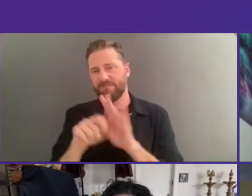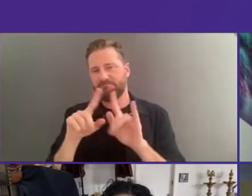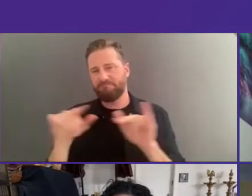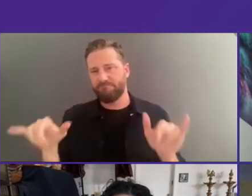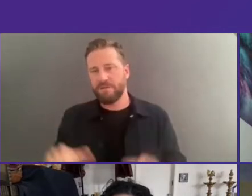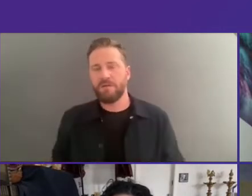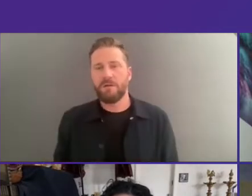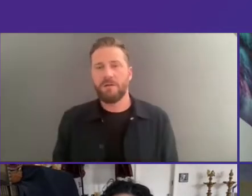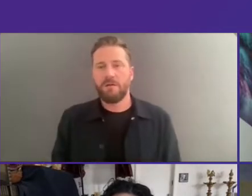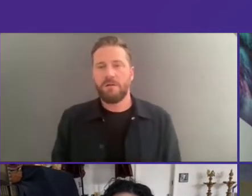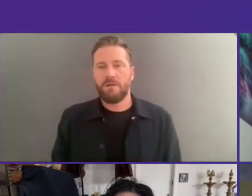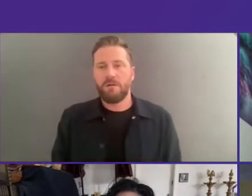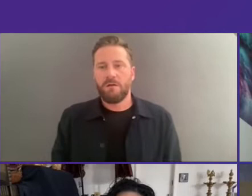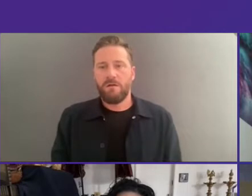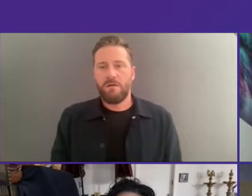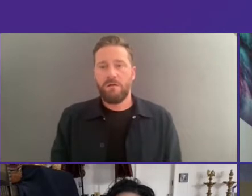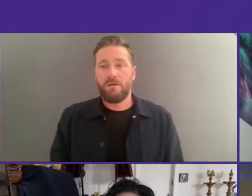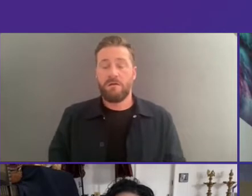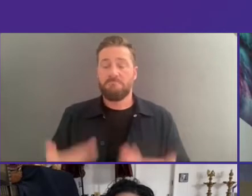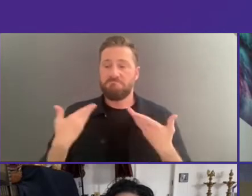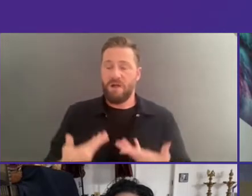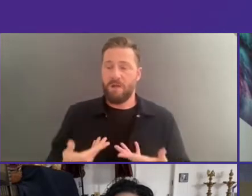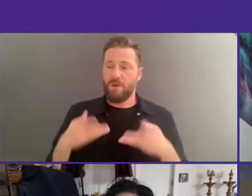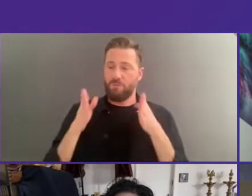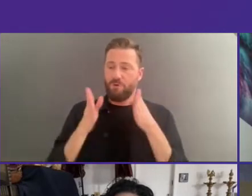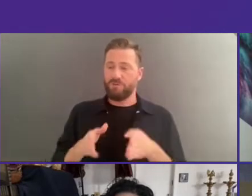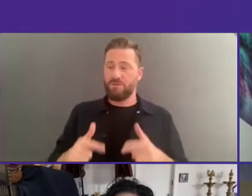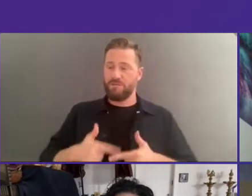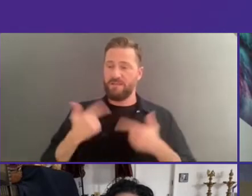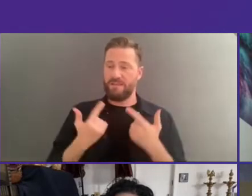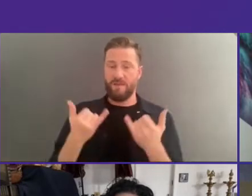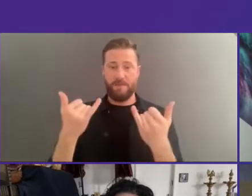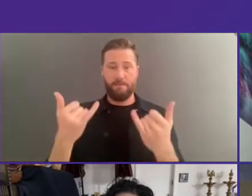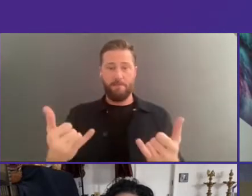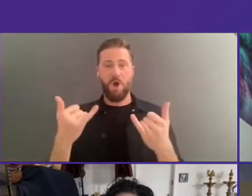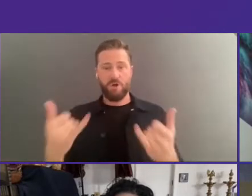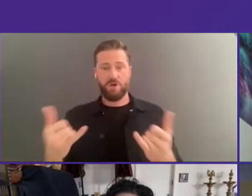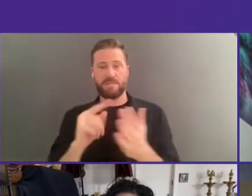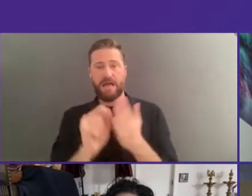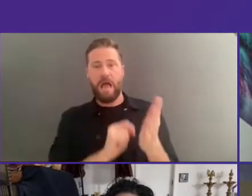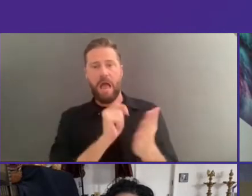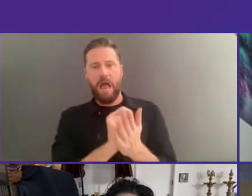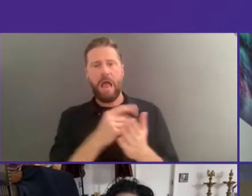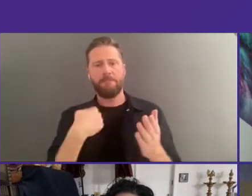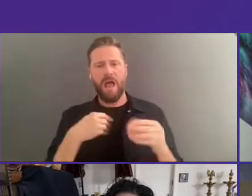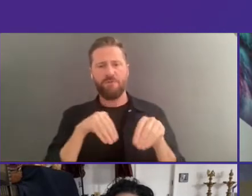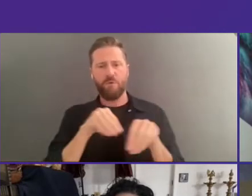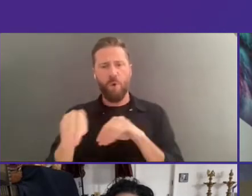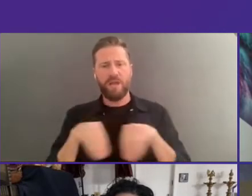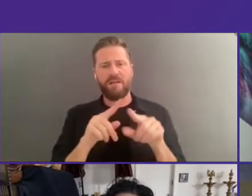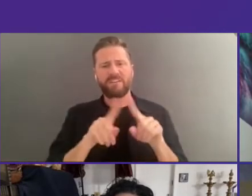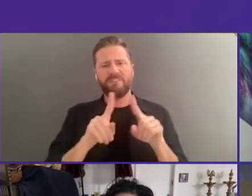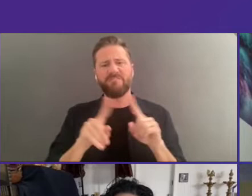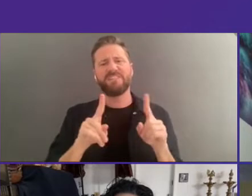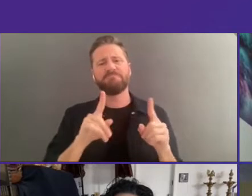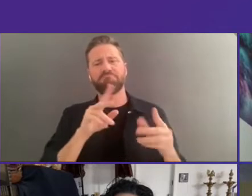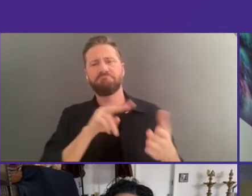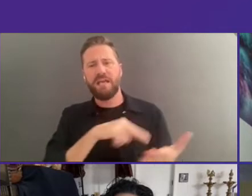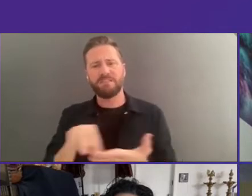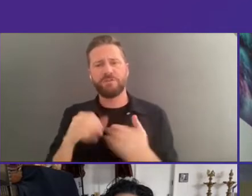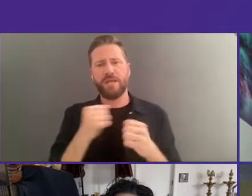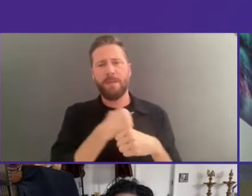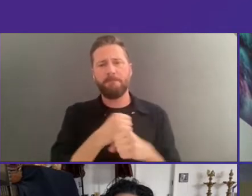a person in the modern age, I have choreographed dances and created modern works based